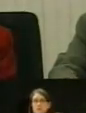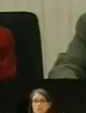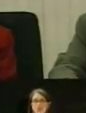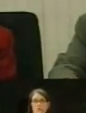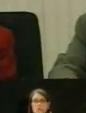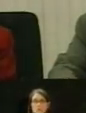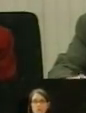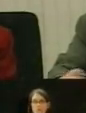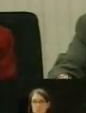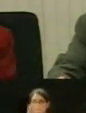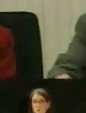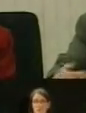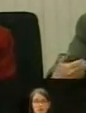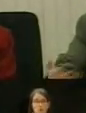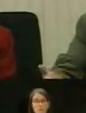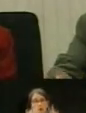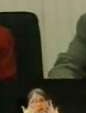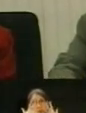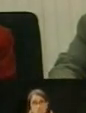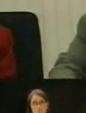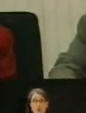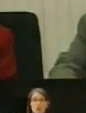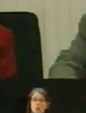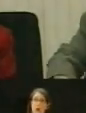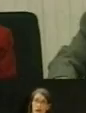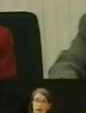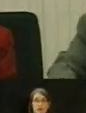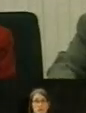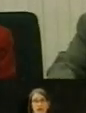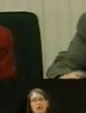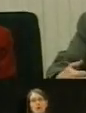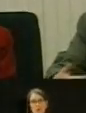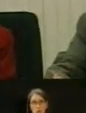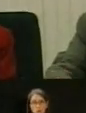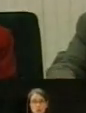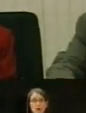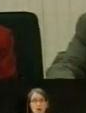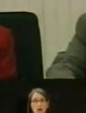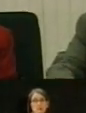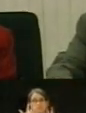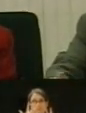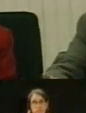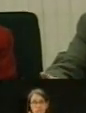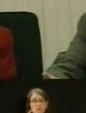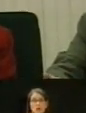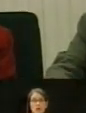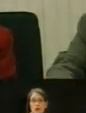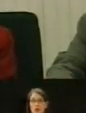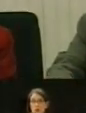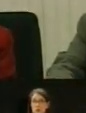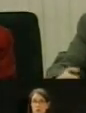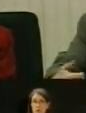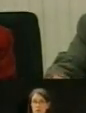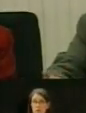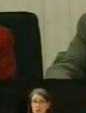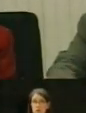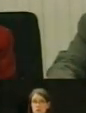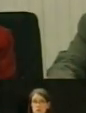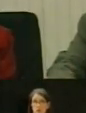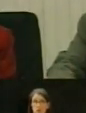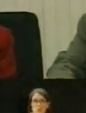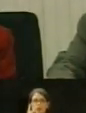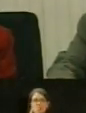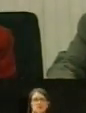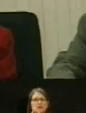But unfortunately, we had to make the appointments, and unfortunately, the News Sentinel sees some fault with the